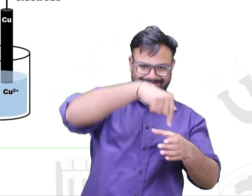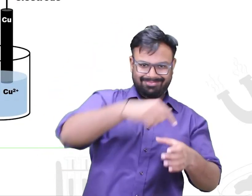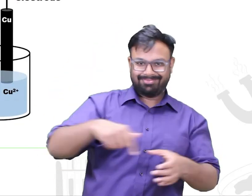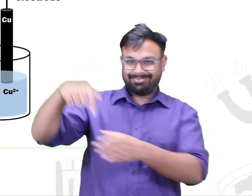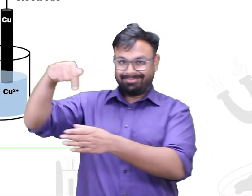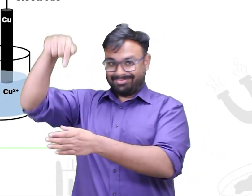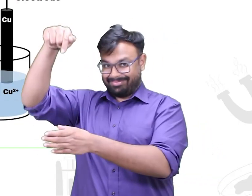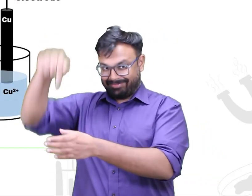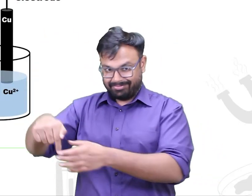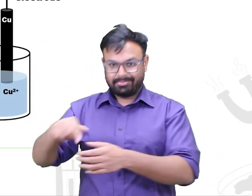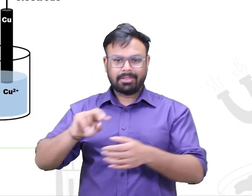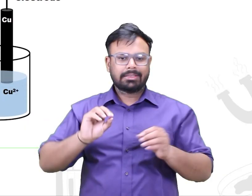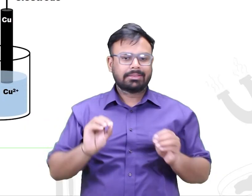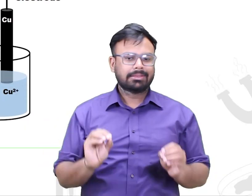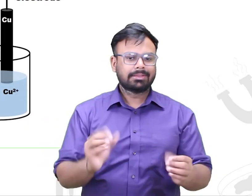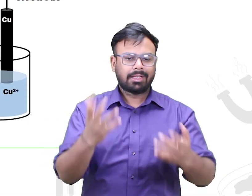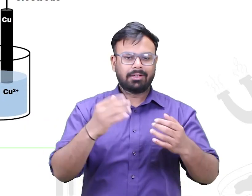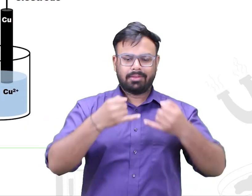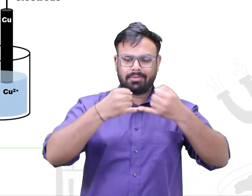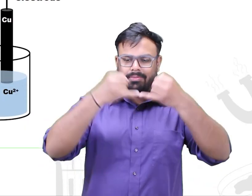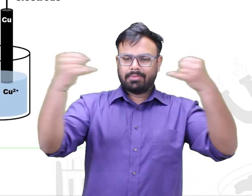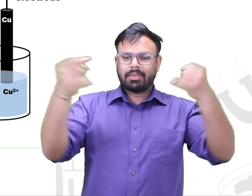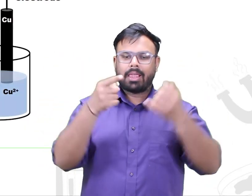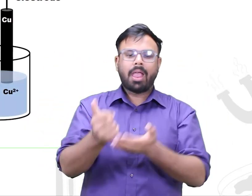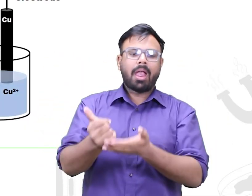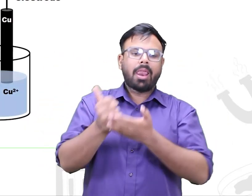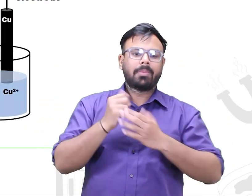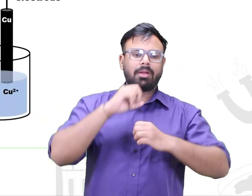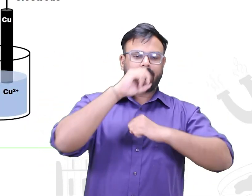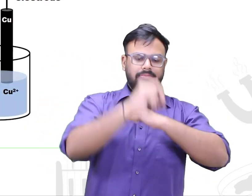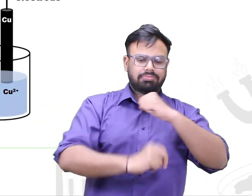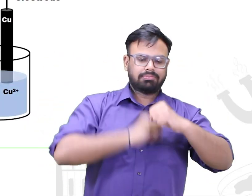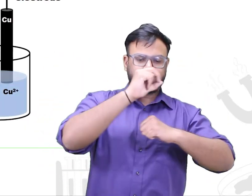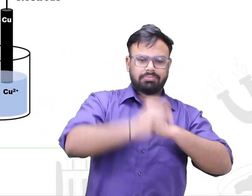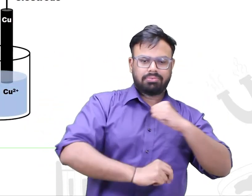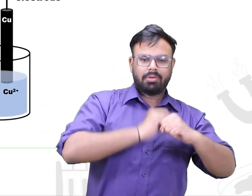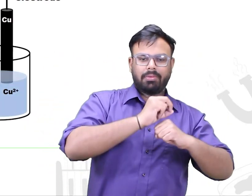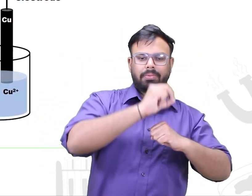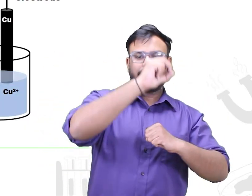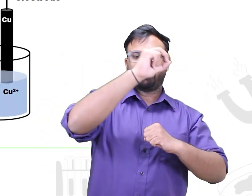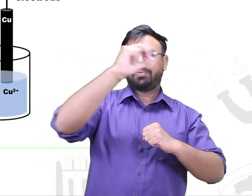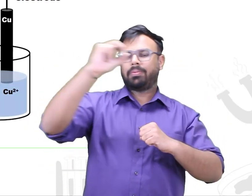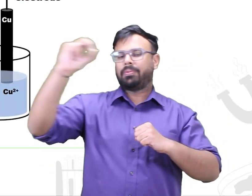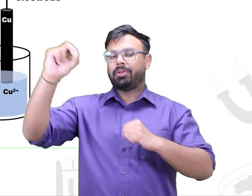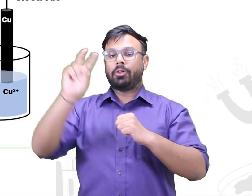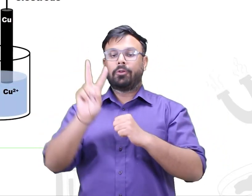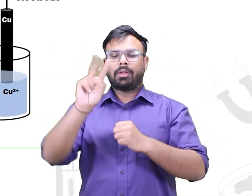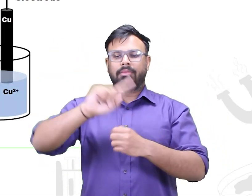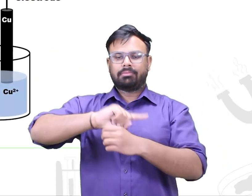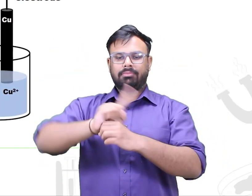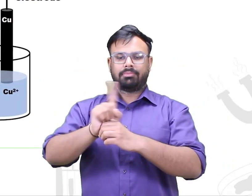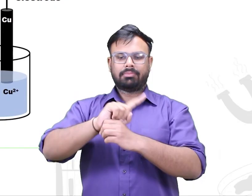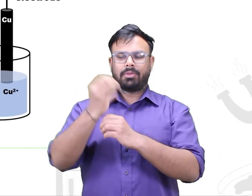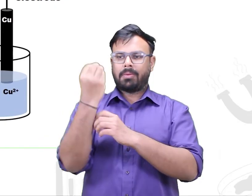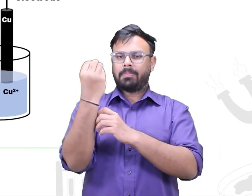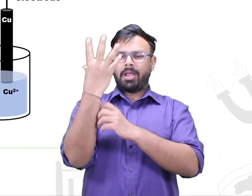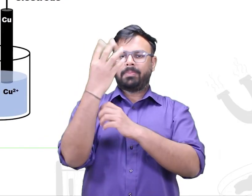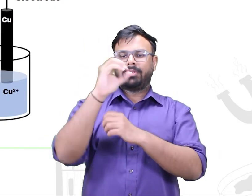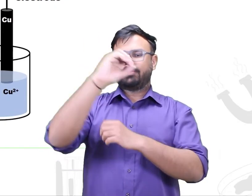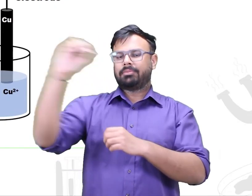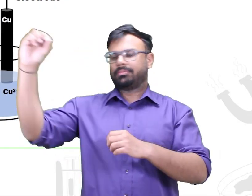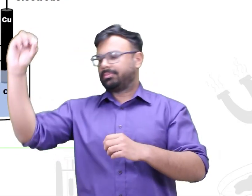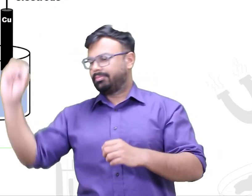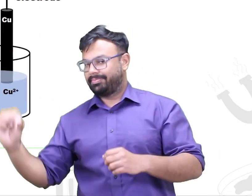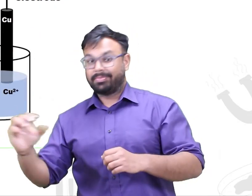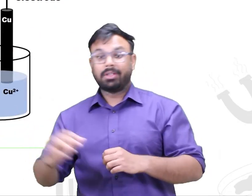cells are connected by a metallic wire through voltmeter. The electrolytes of the two half cells are connected